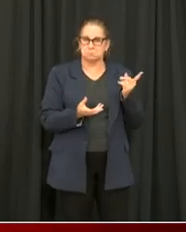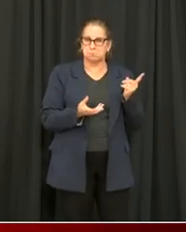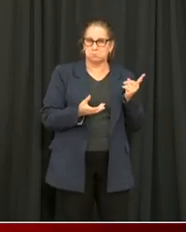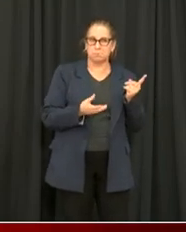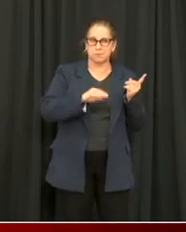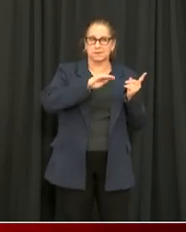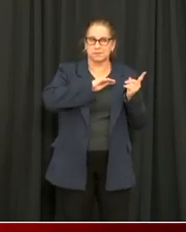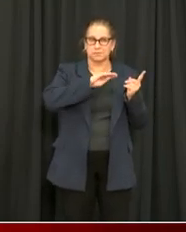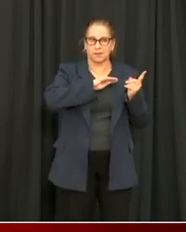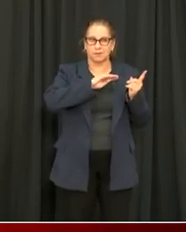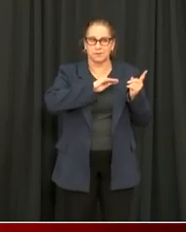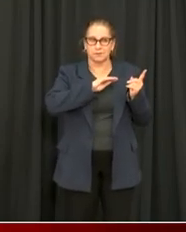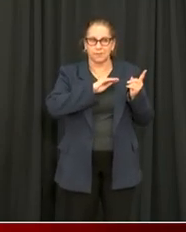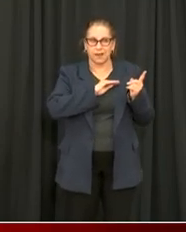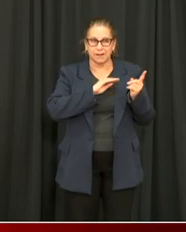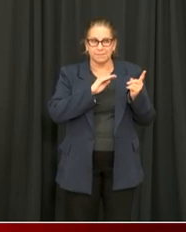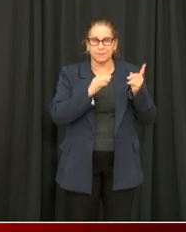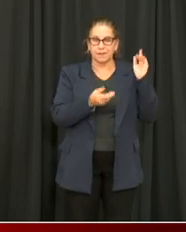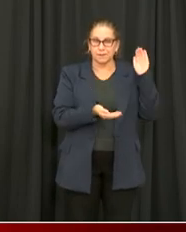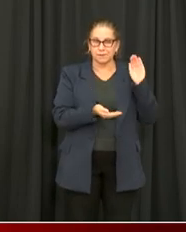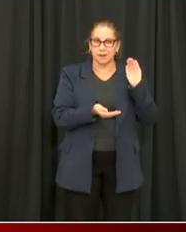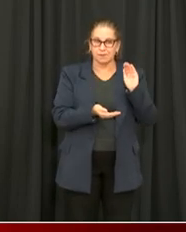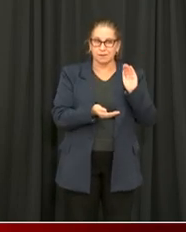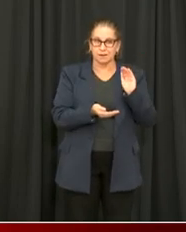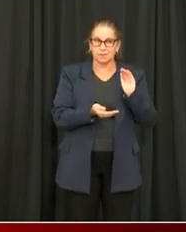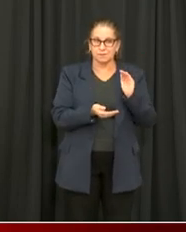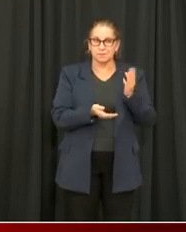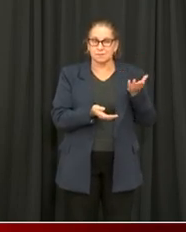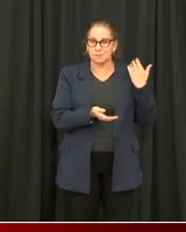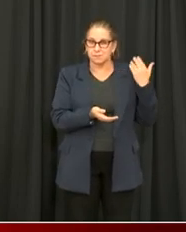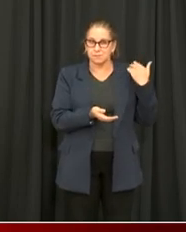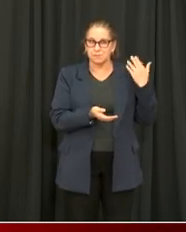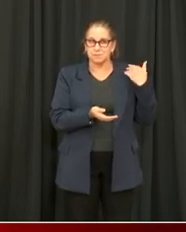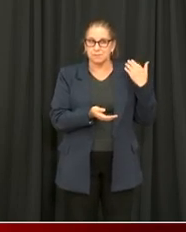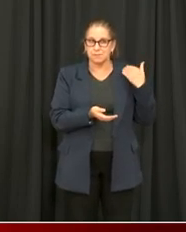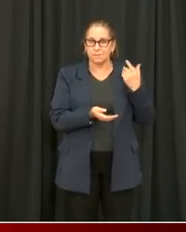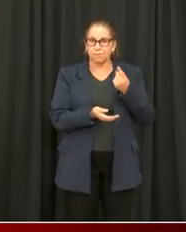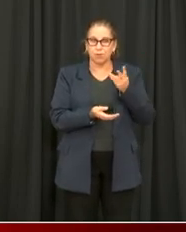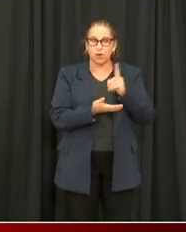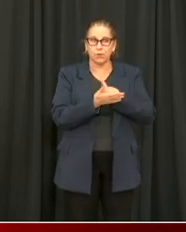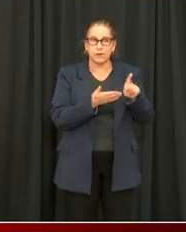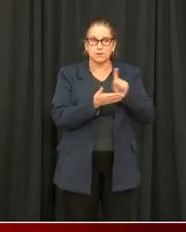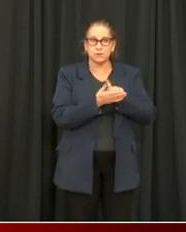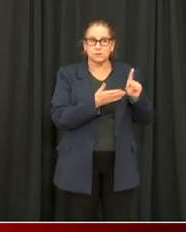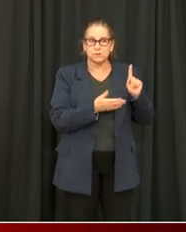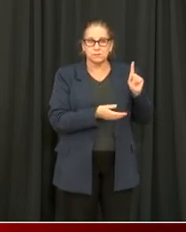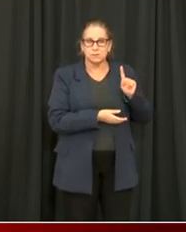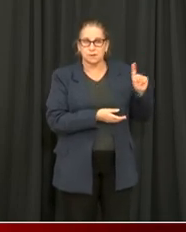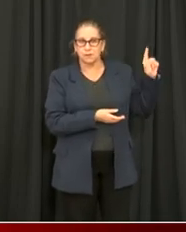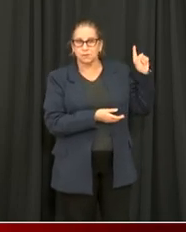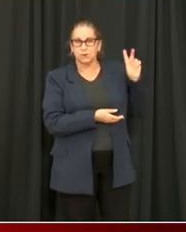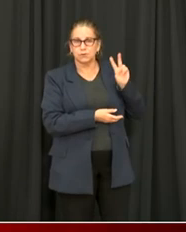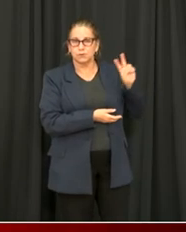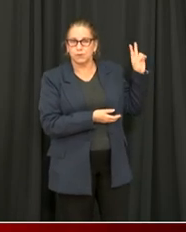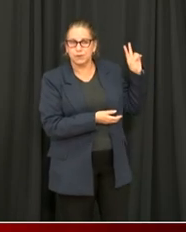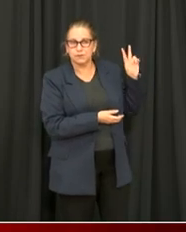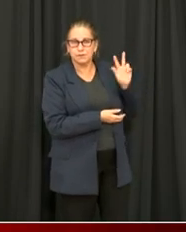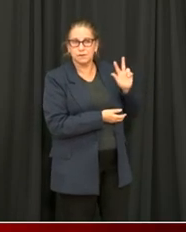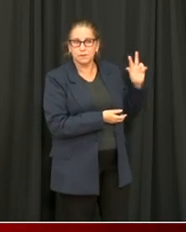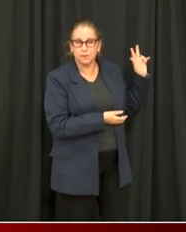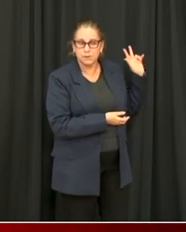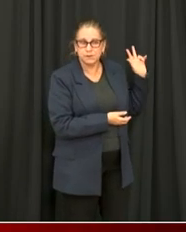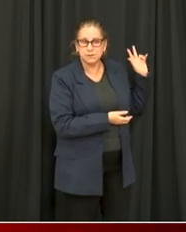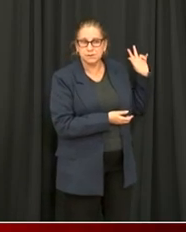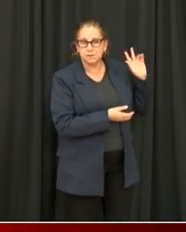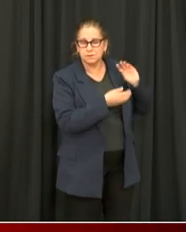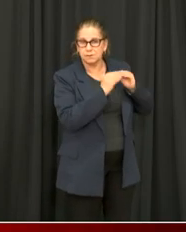of cases that we've seen over the last couple of weeks, we know that we can hit those numbers. So that's